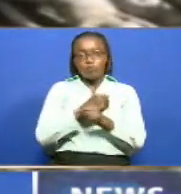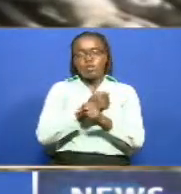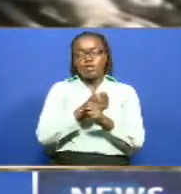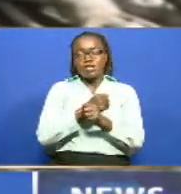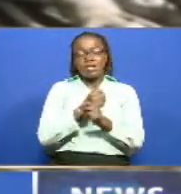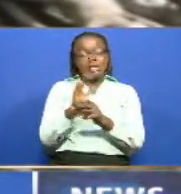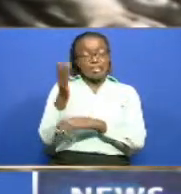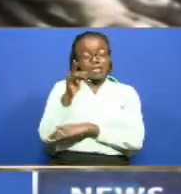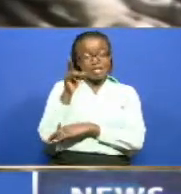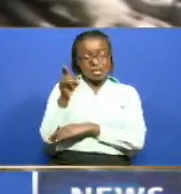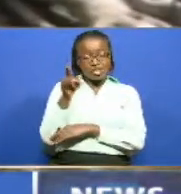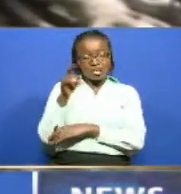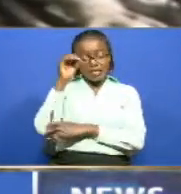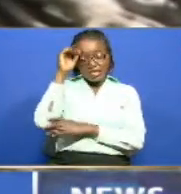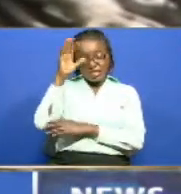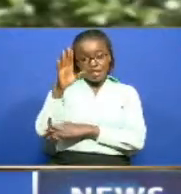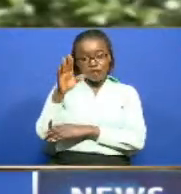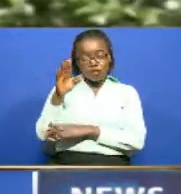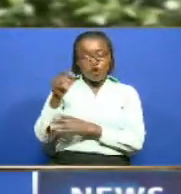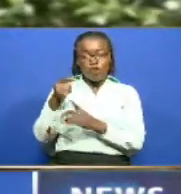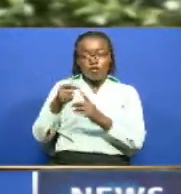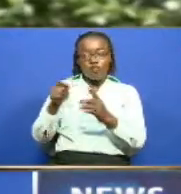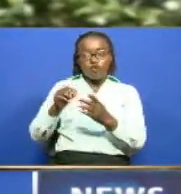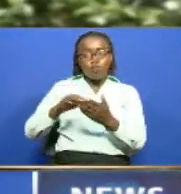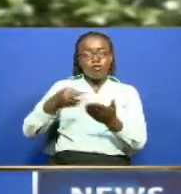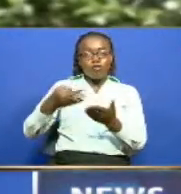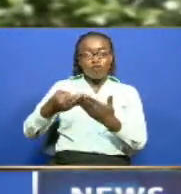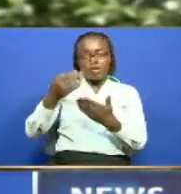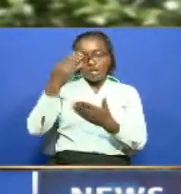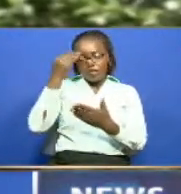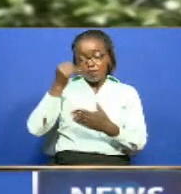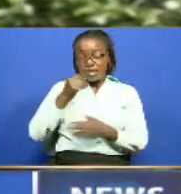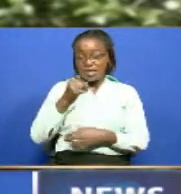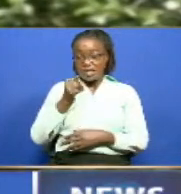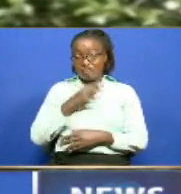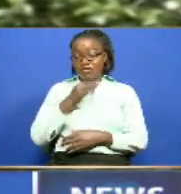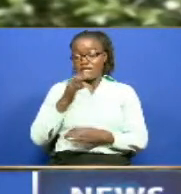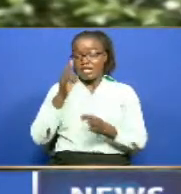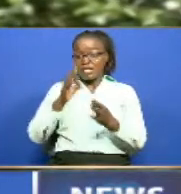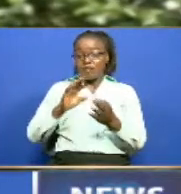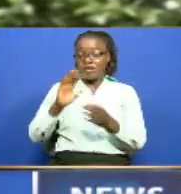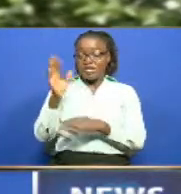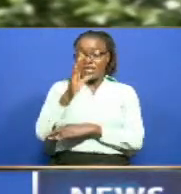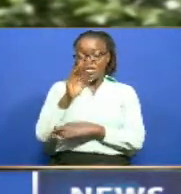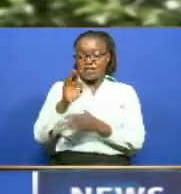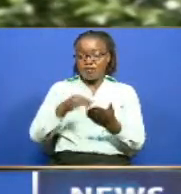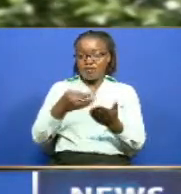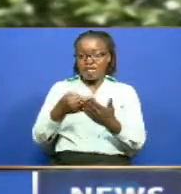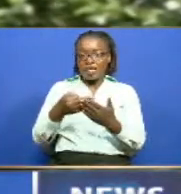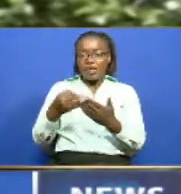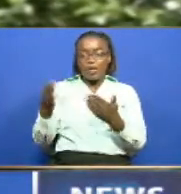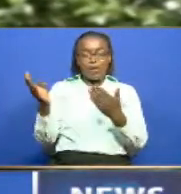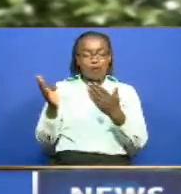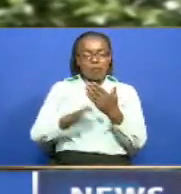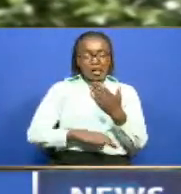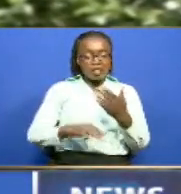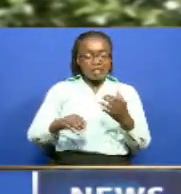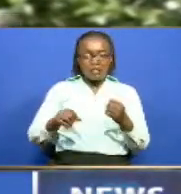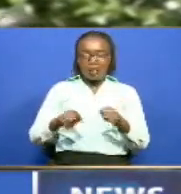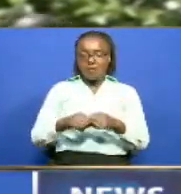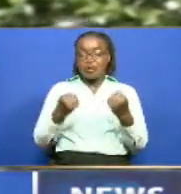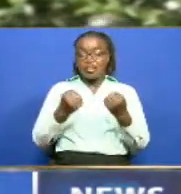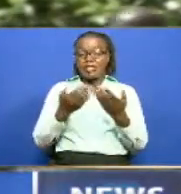Mugumo tree in Kiambu from falling because they feared if the tree fell, a bad omen would befall